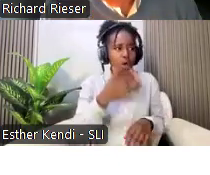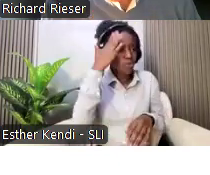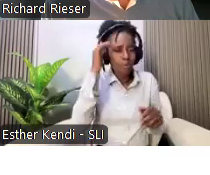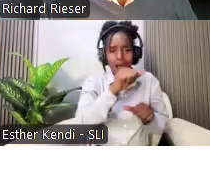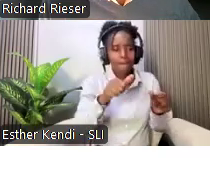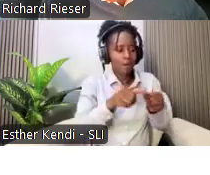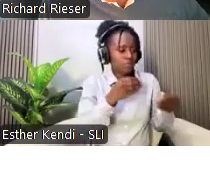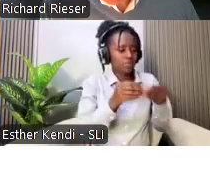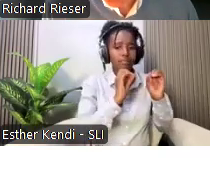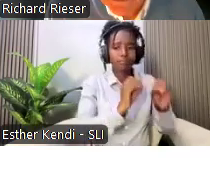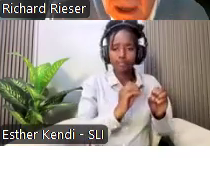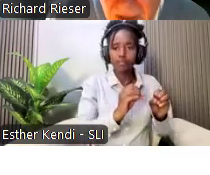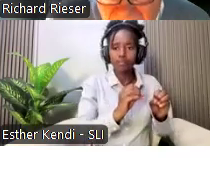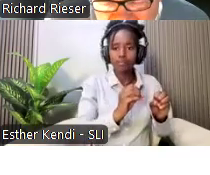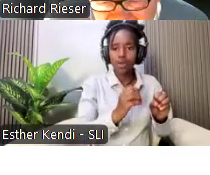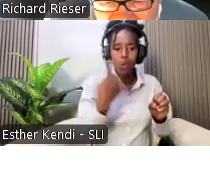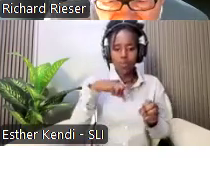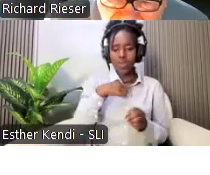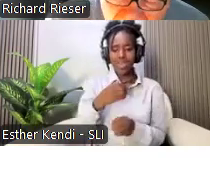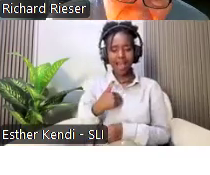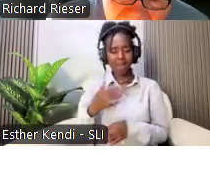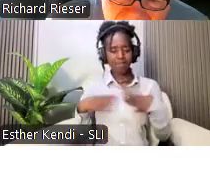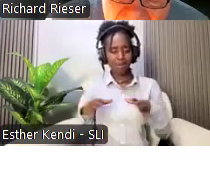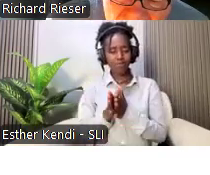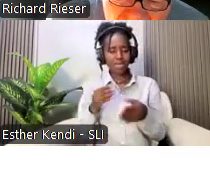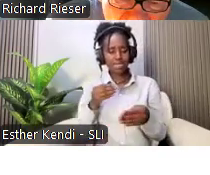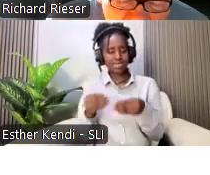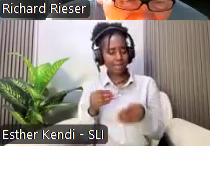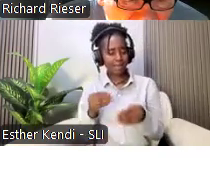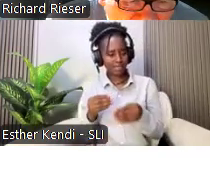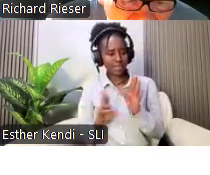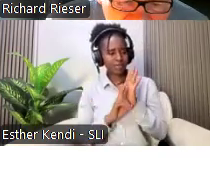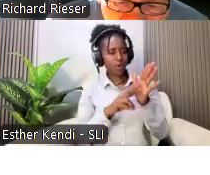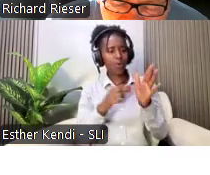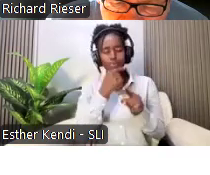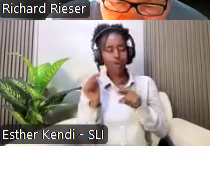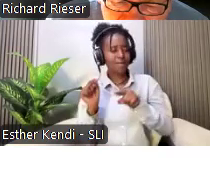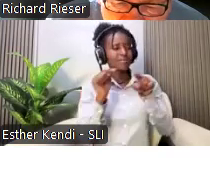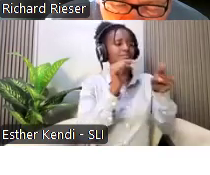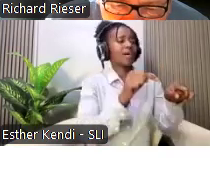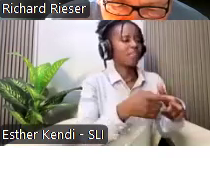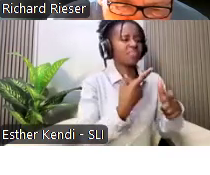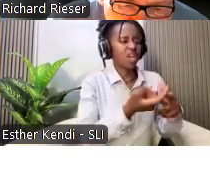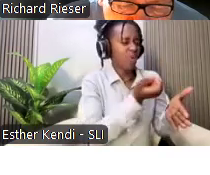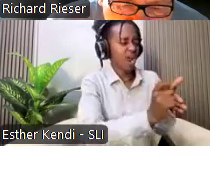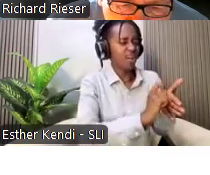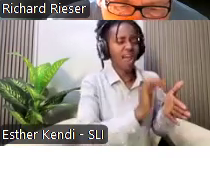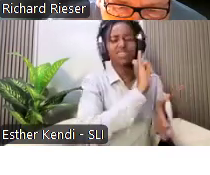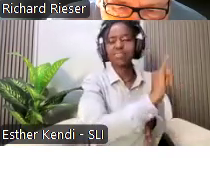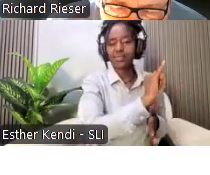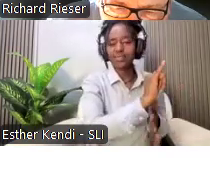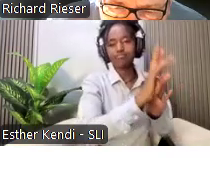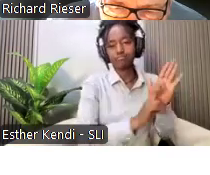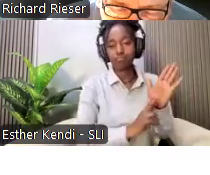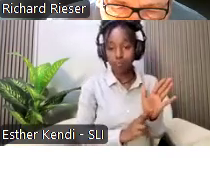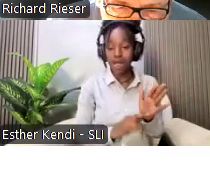was disabled people's representatives who came together for 5 years to draft that convention. So it's our convention. And when